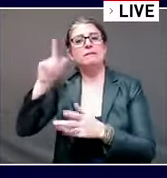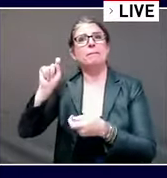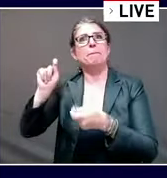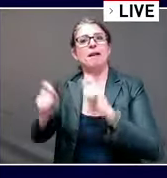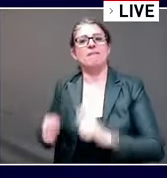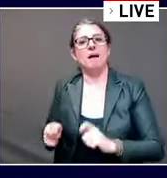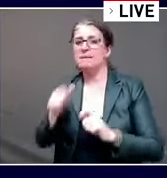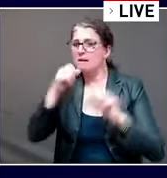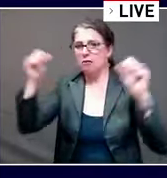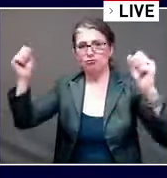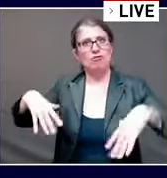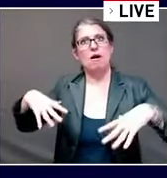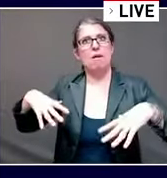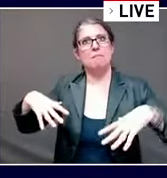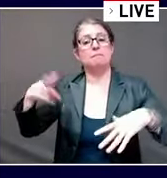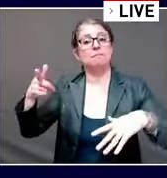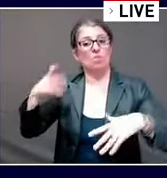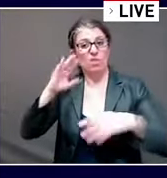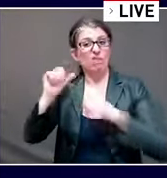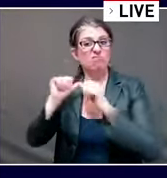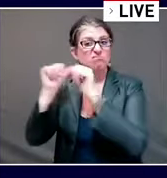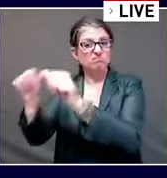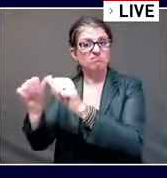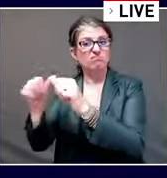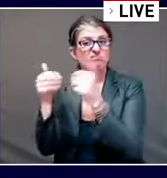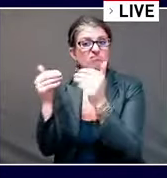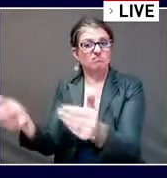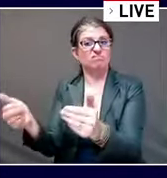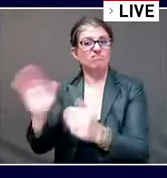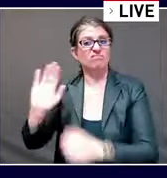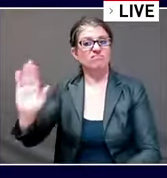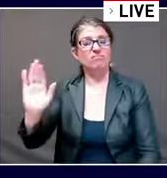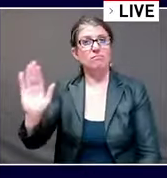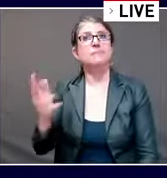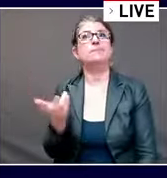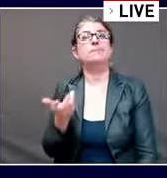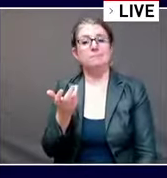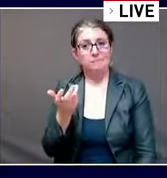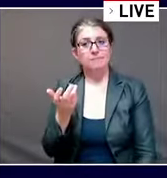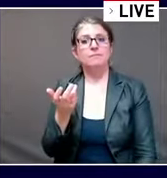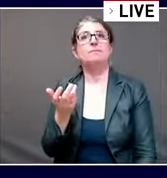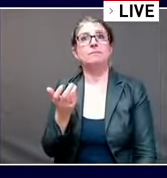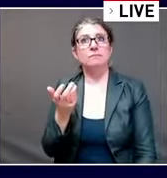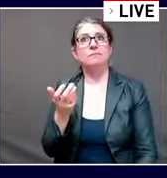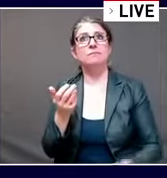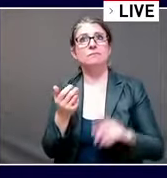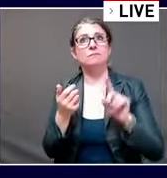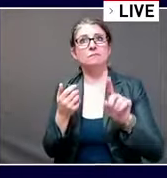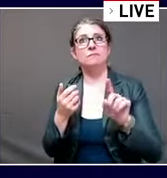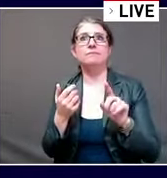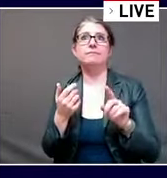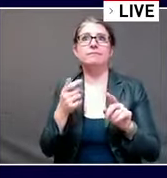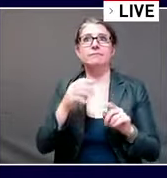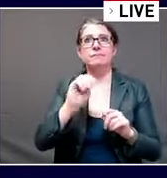entirely being canceled like things like the Mid-Coast Tree Festival are, which is a much smaller event. And